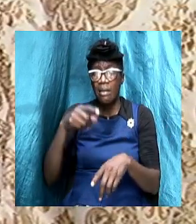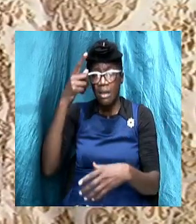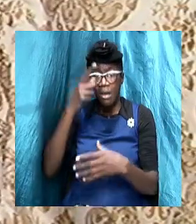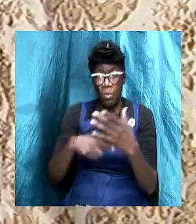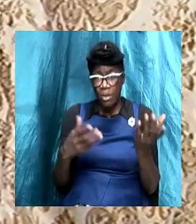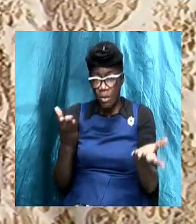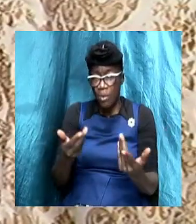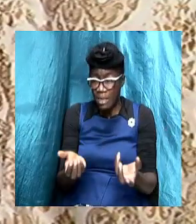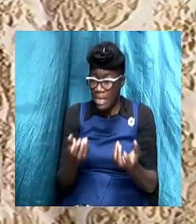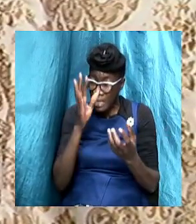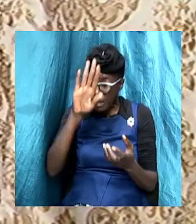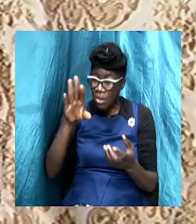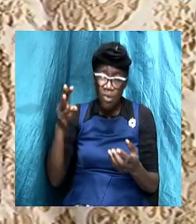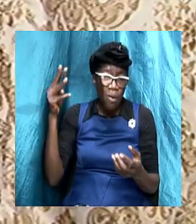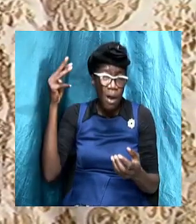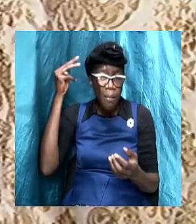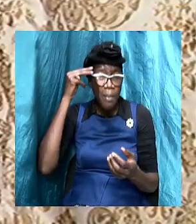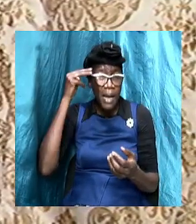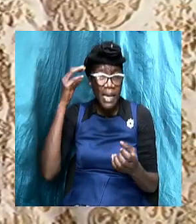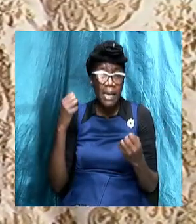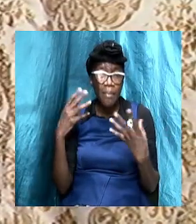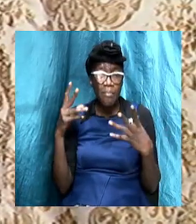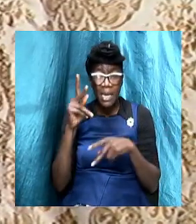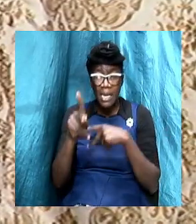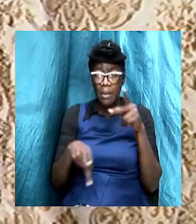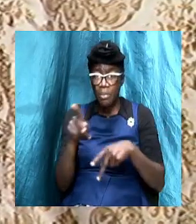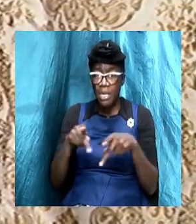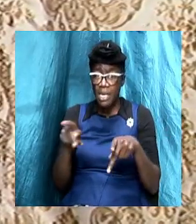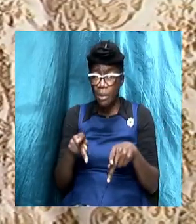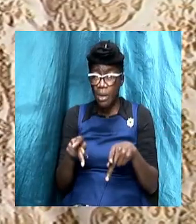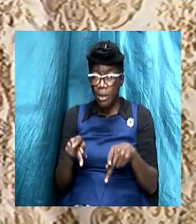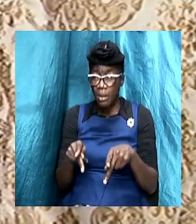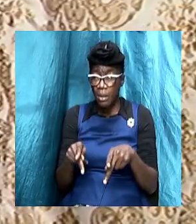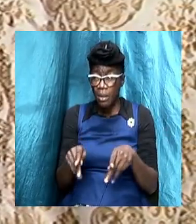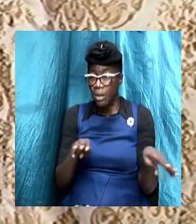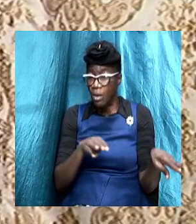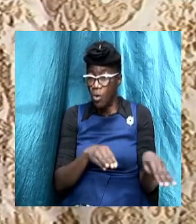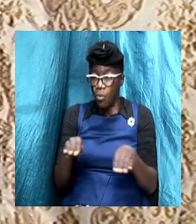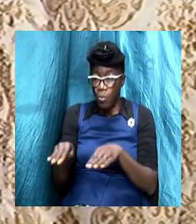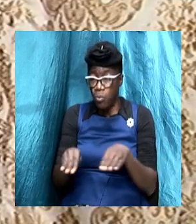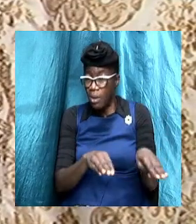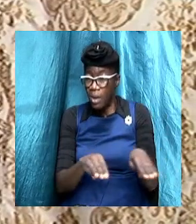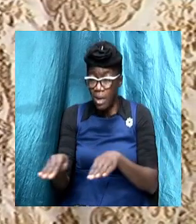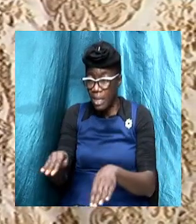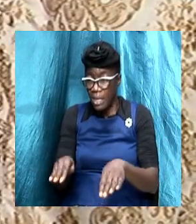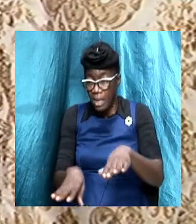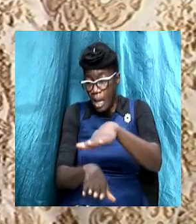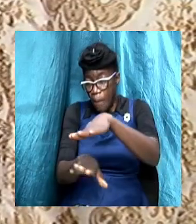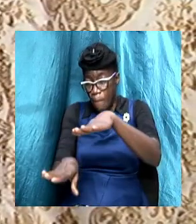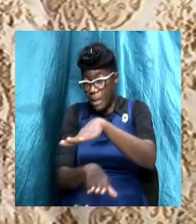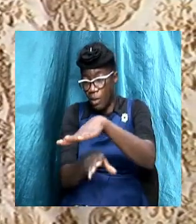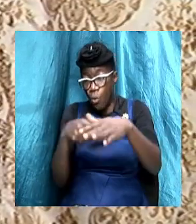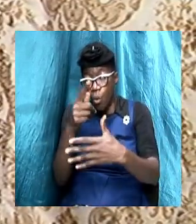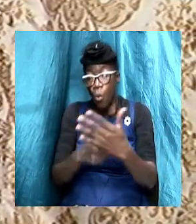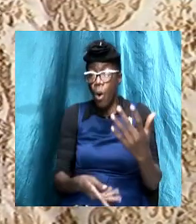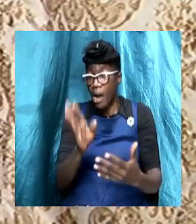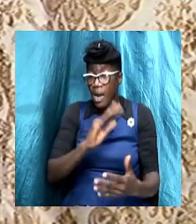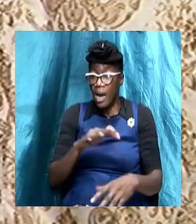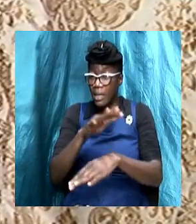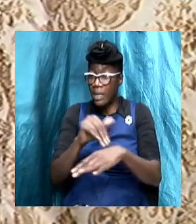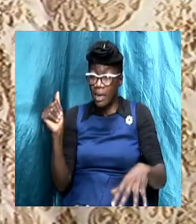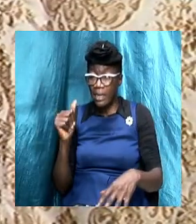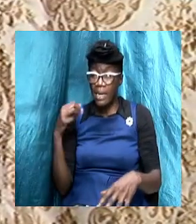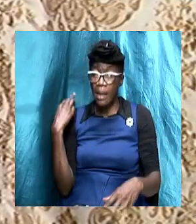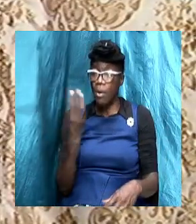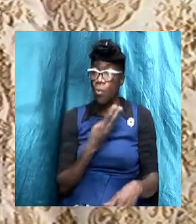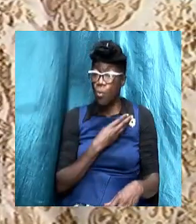get in our minds, because many people are beginning to walk beneath what God has called them. We are allowing